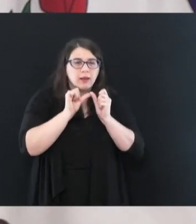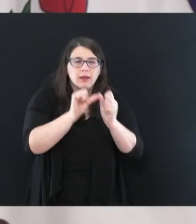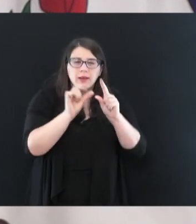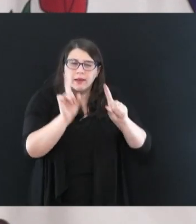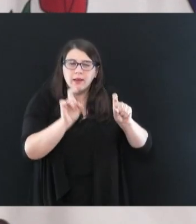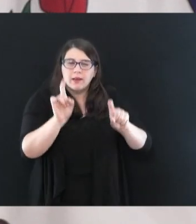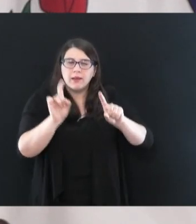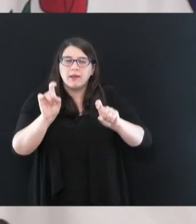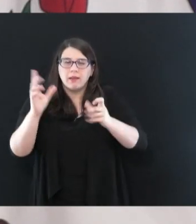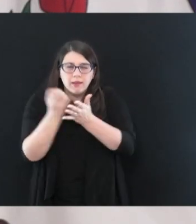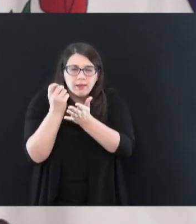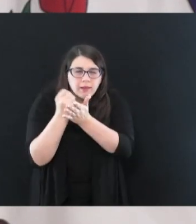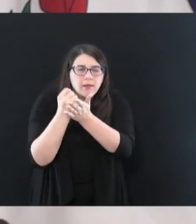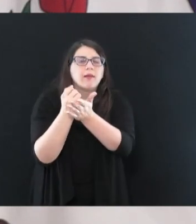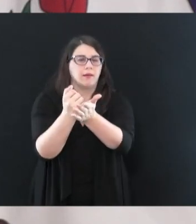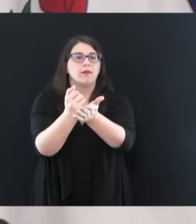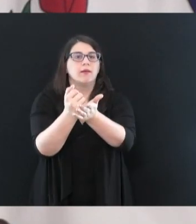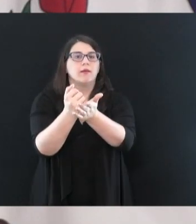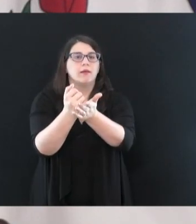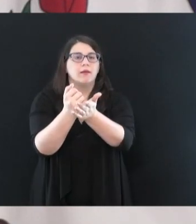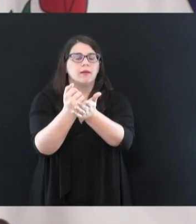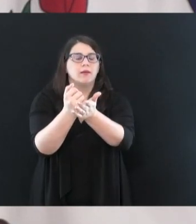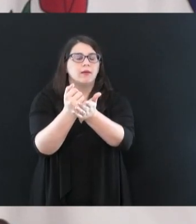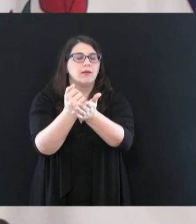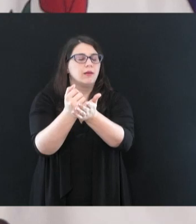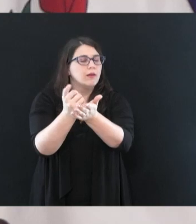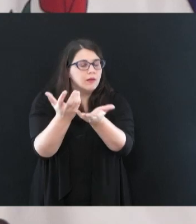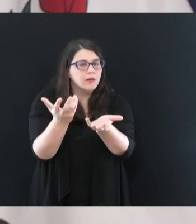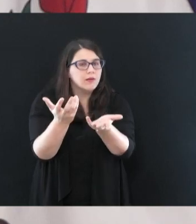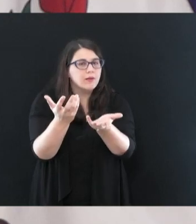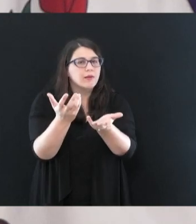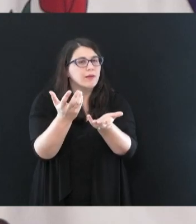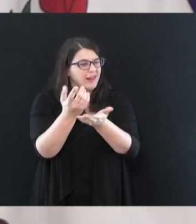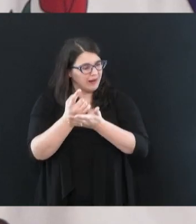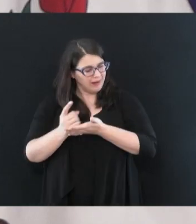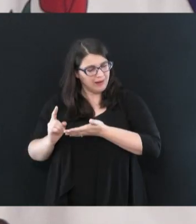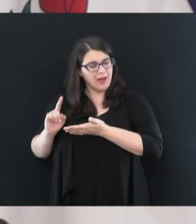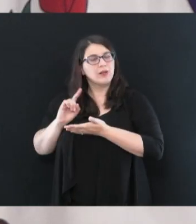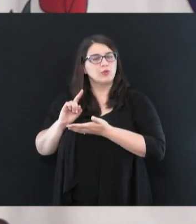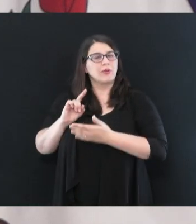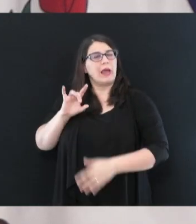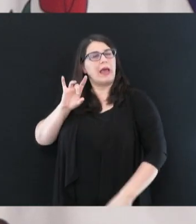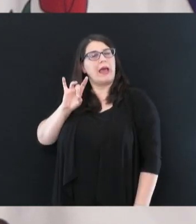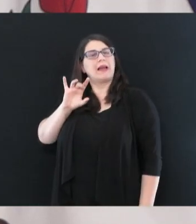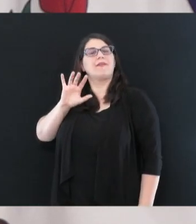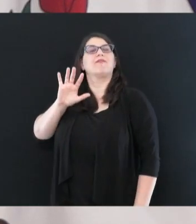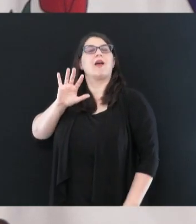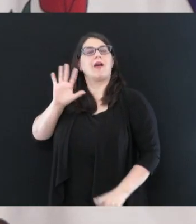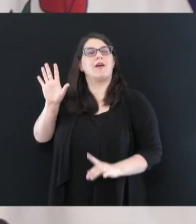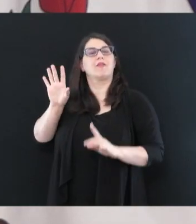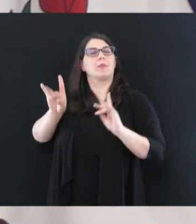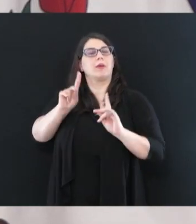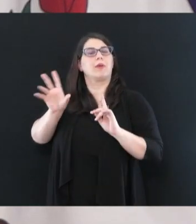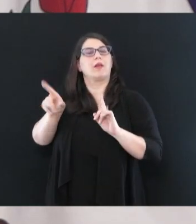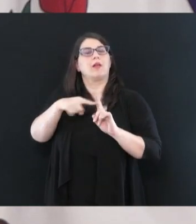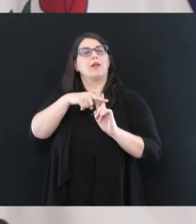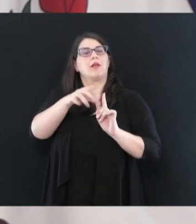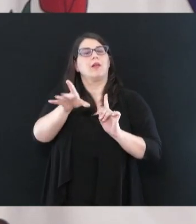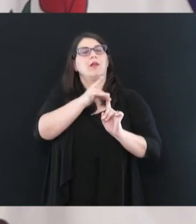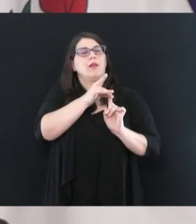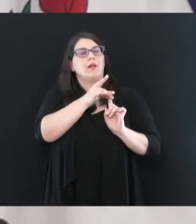like I said, we found 85 spreaders in Kanawha County in a week. We'll find some in Upshur County, and we'll stop this